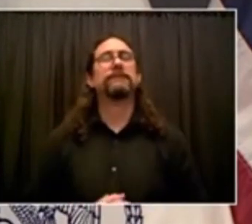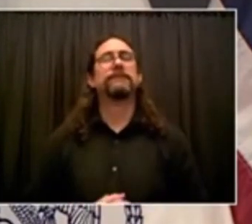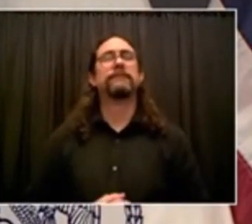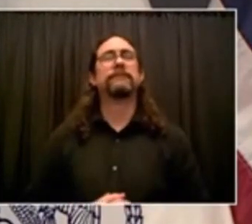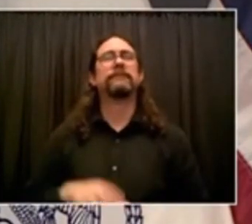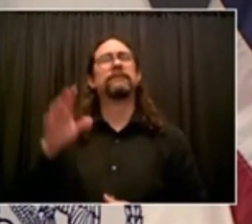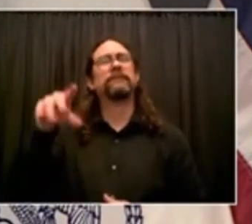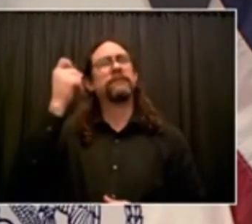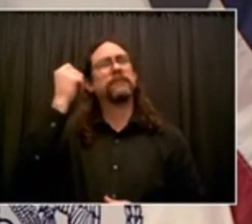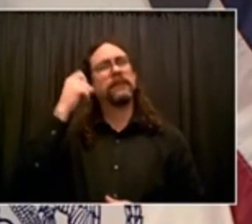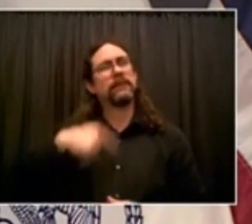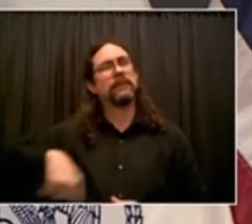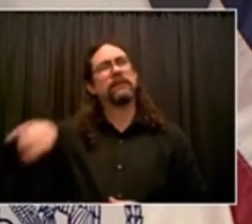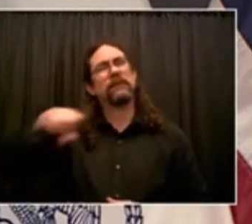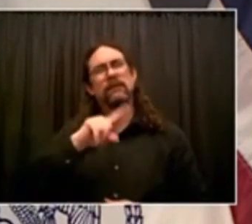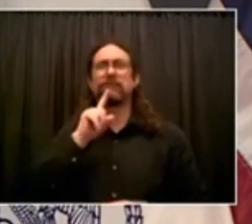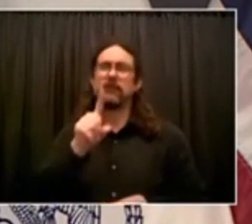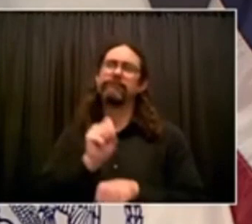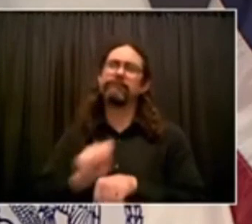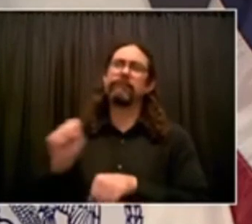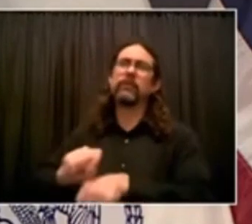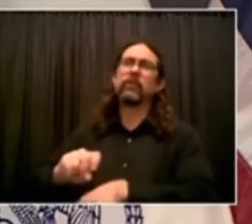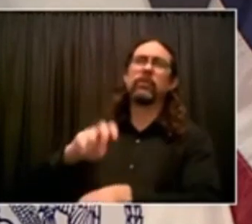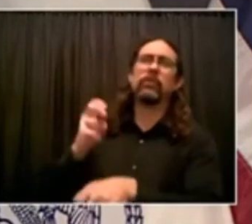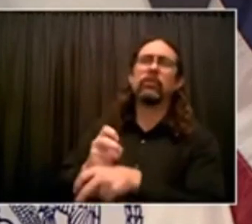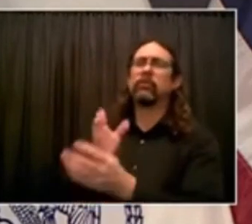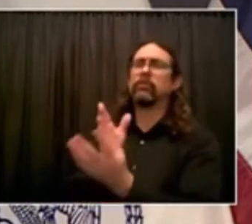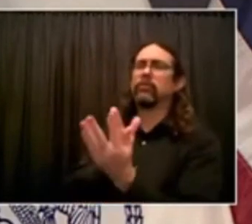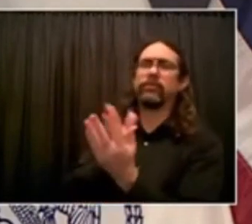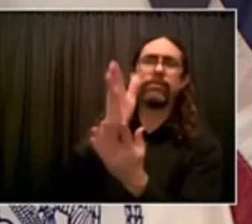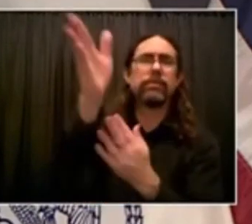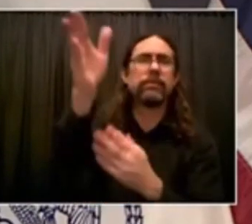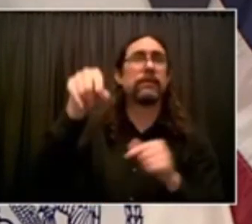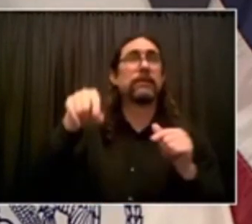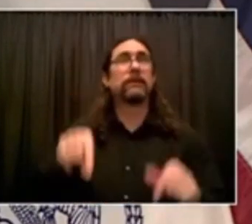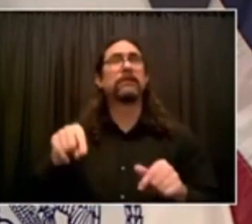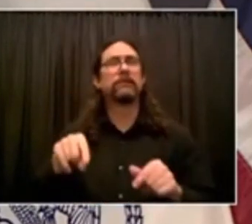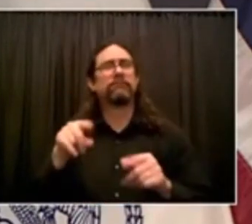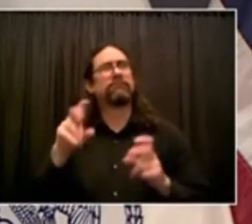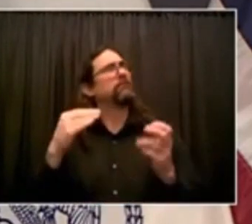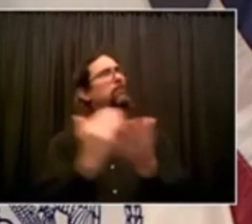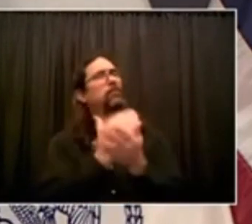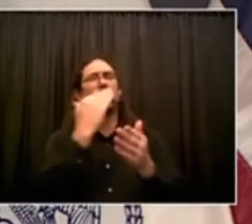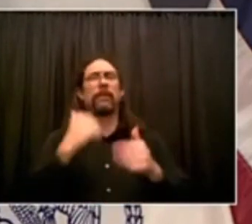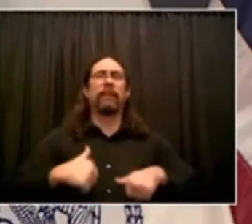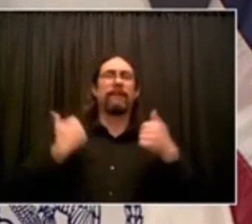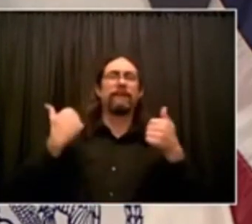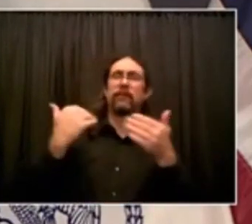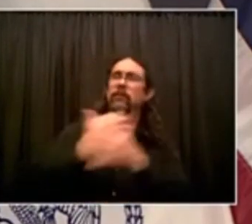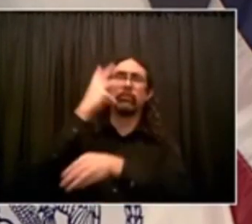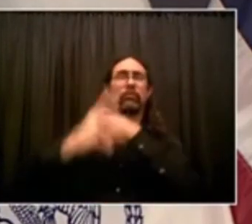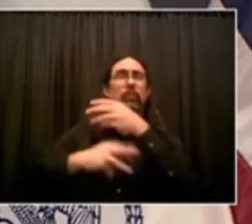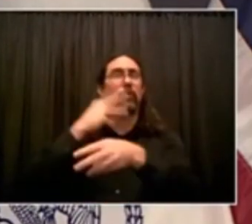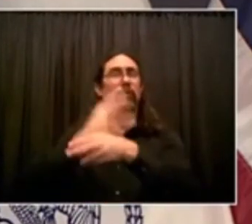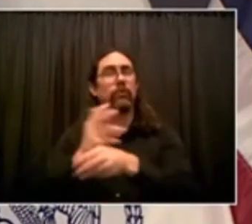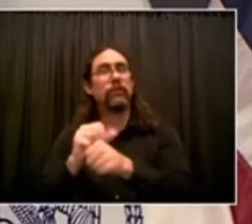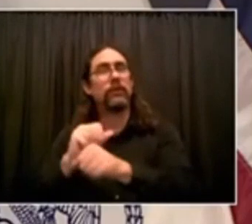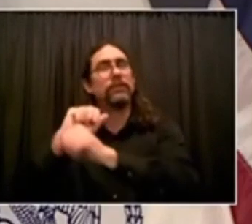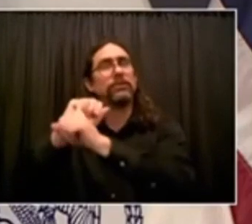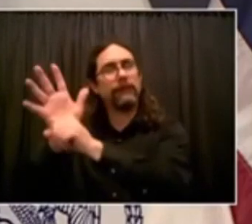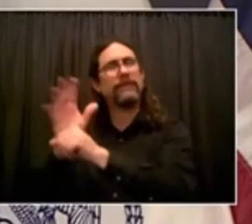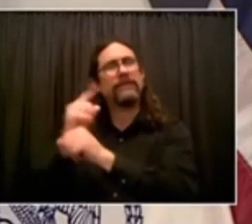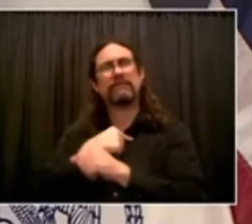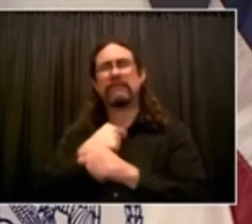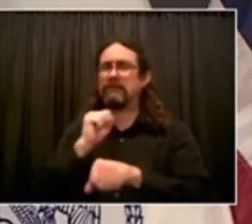reality, and it's so powerful when there are people who are those voices of wisdom and knowledge and help us make sense of COVID. He is